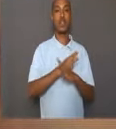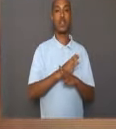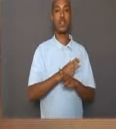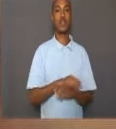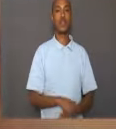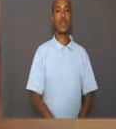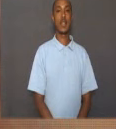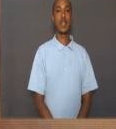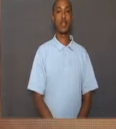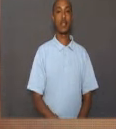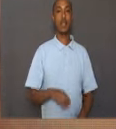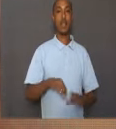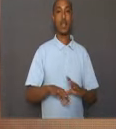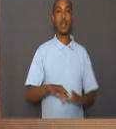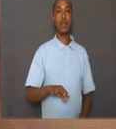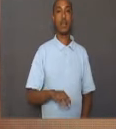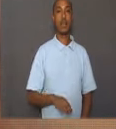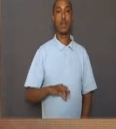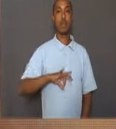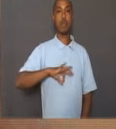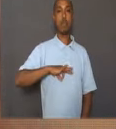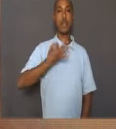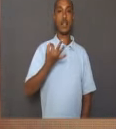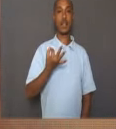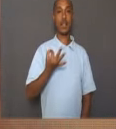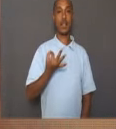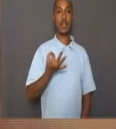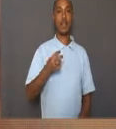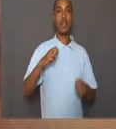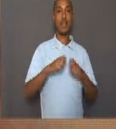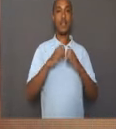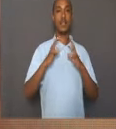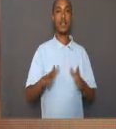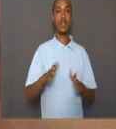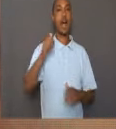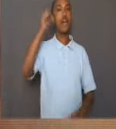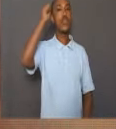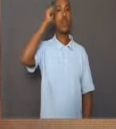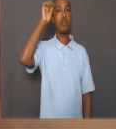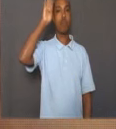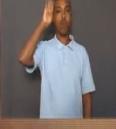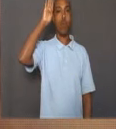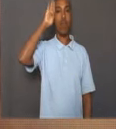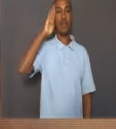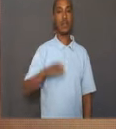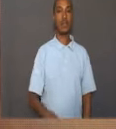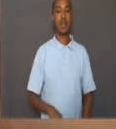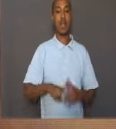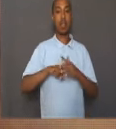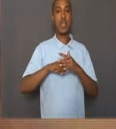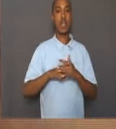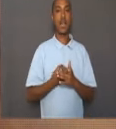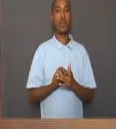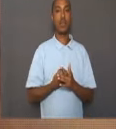In Paris, a professor of physics named Antoine Becquerel began